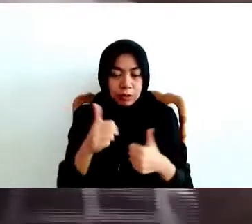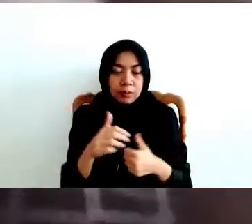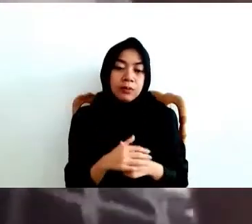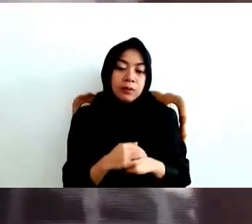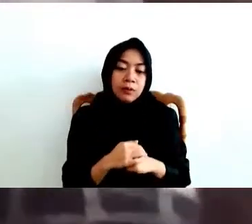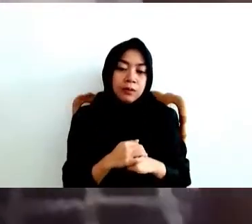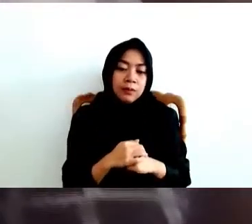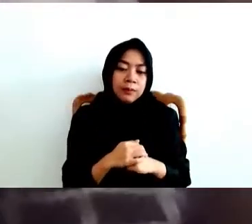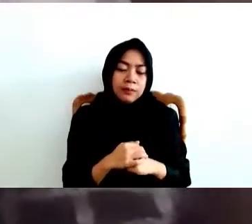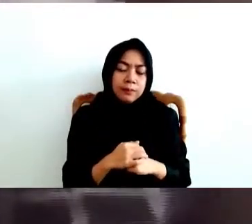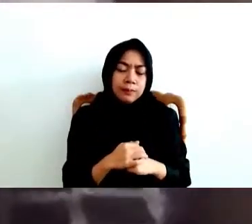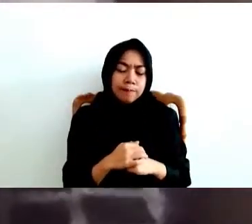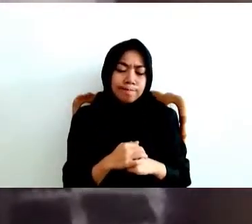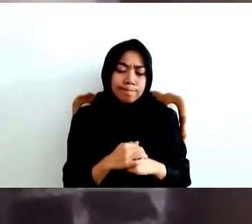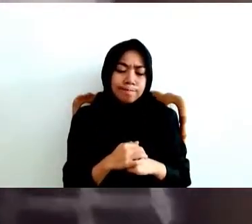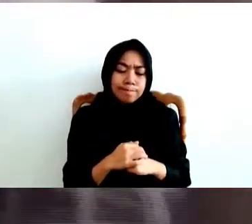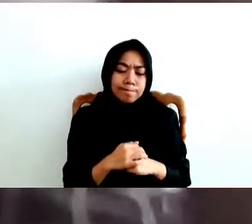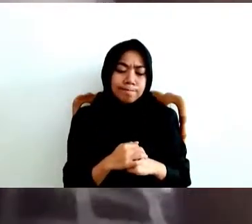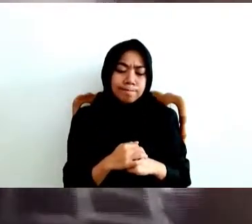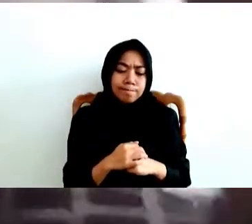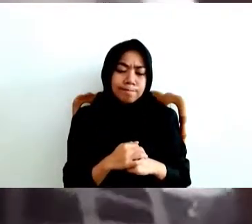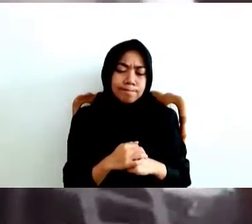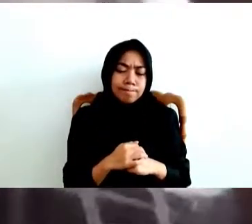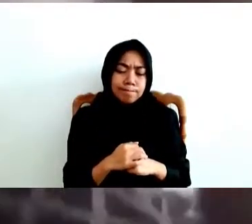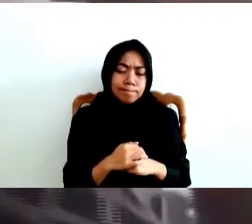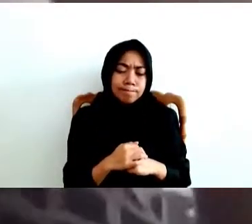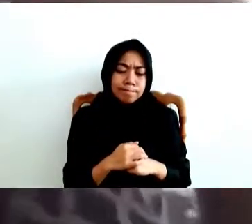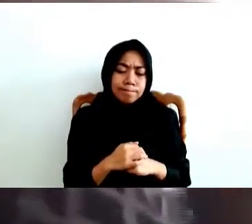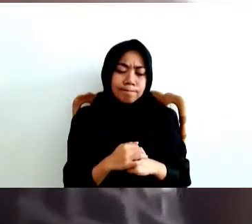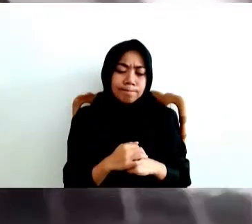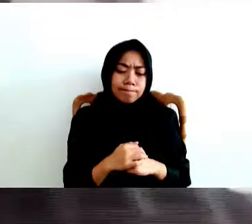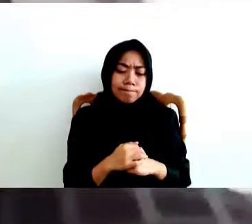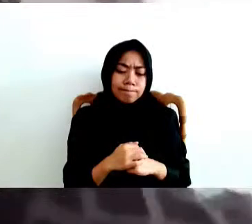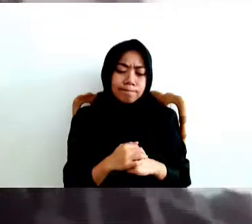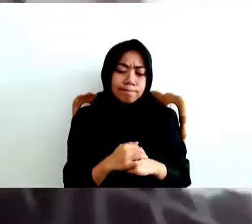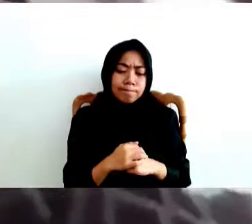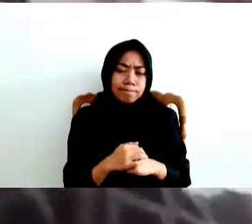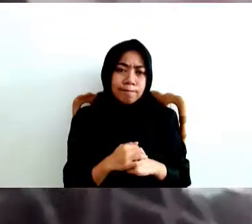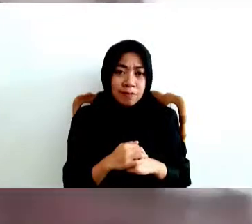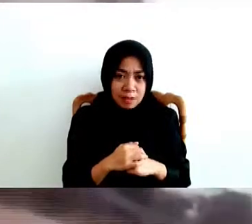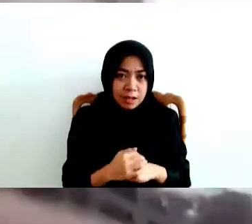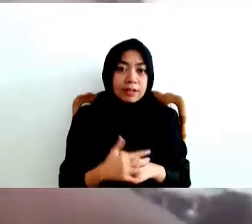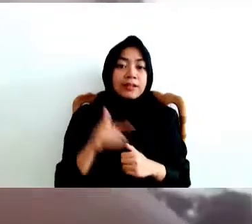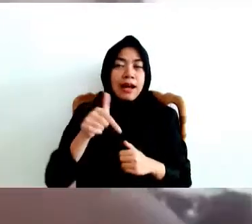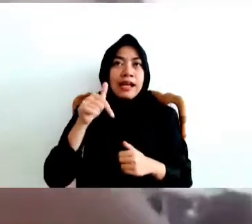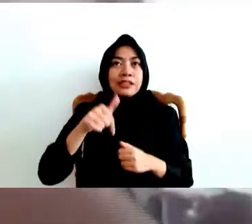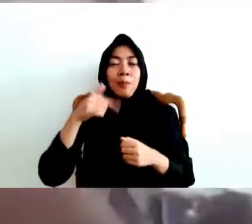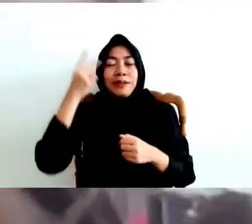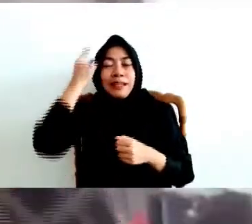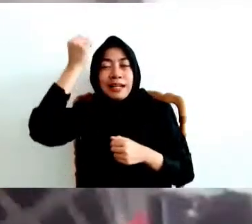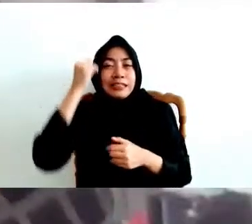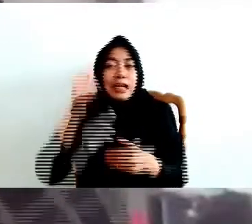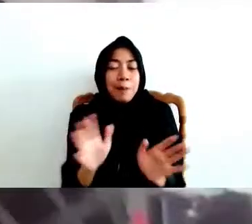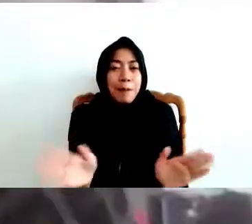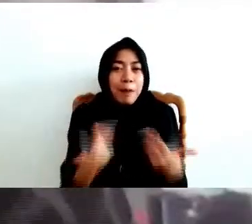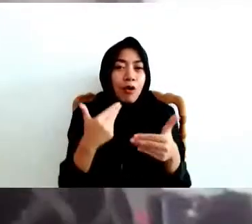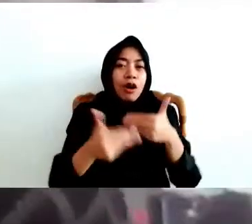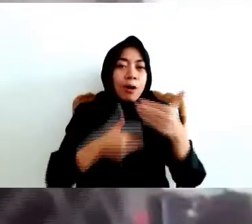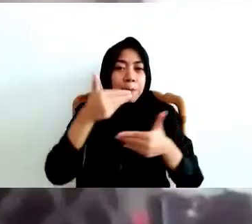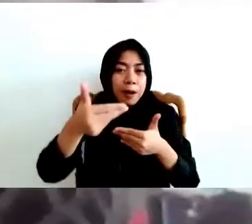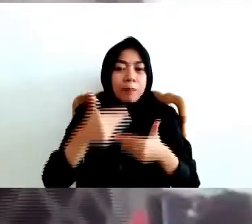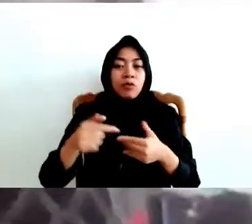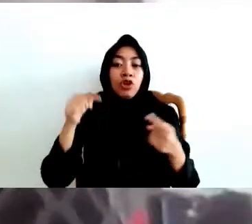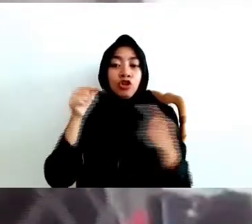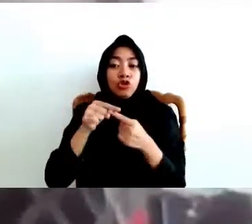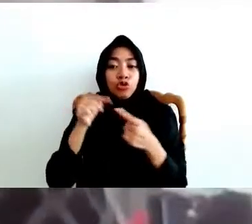you always have to justify the cutoff with your development plan or with your short-term